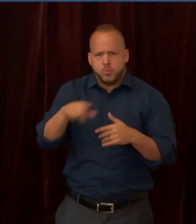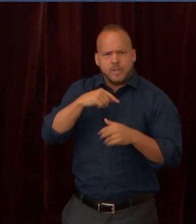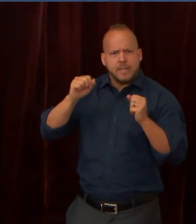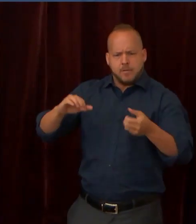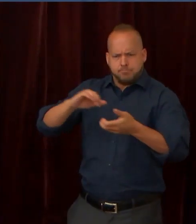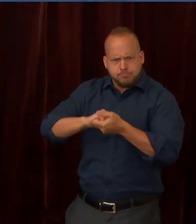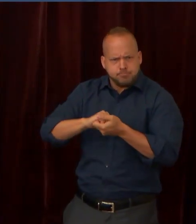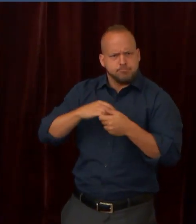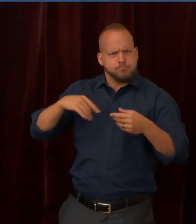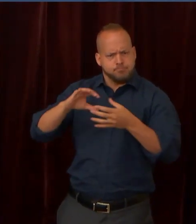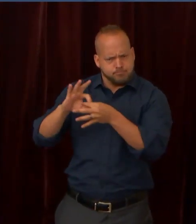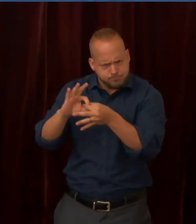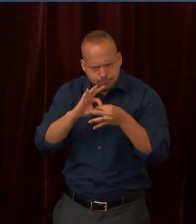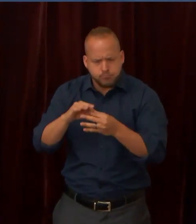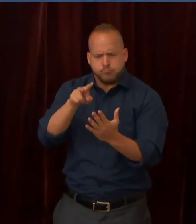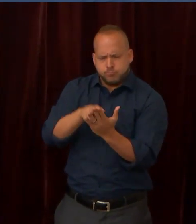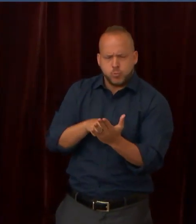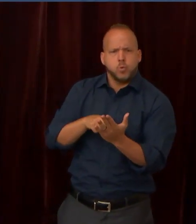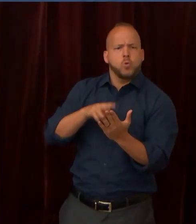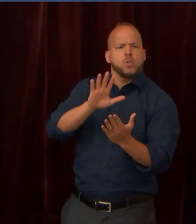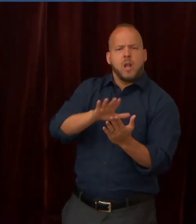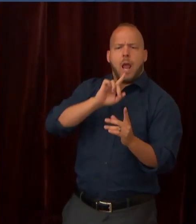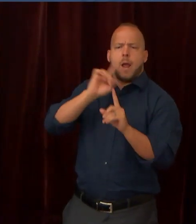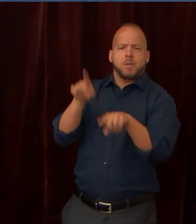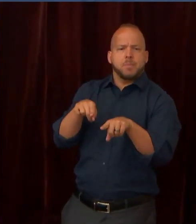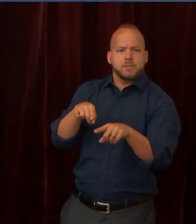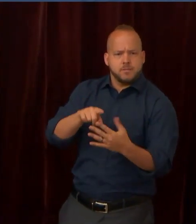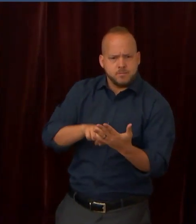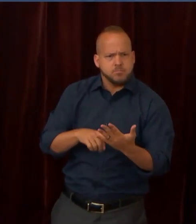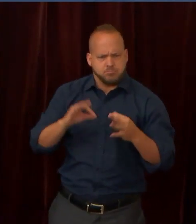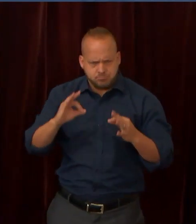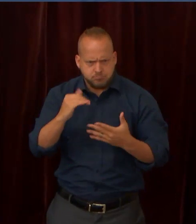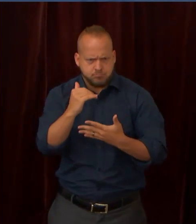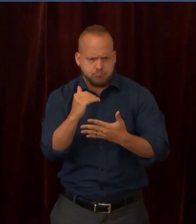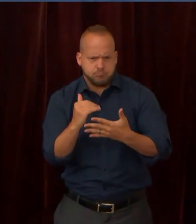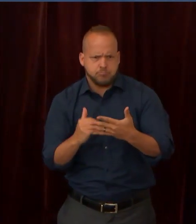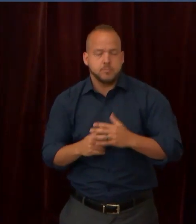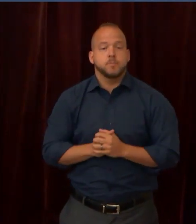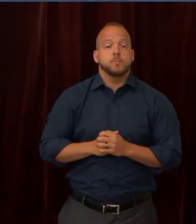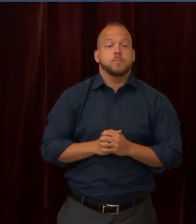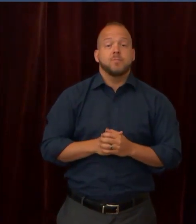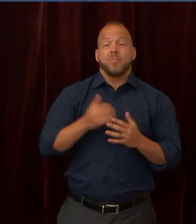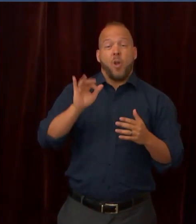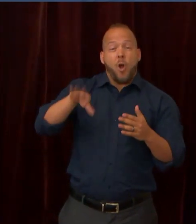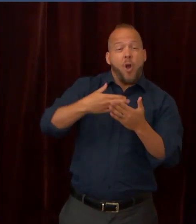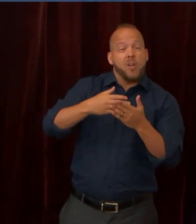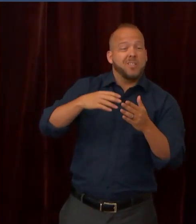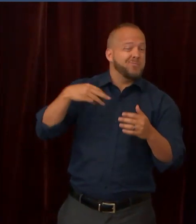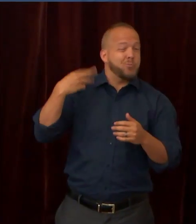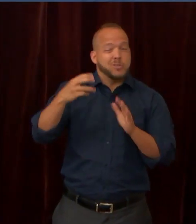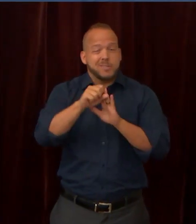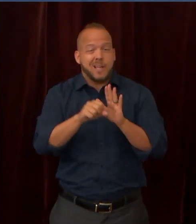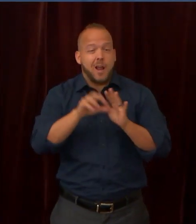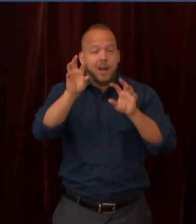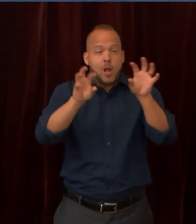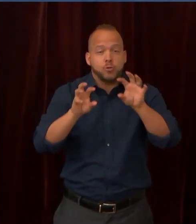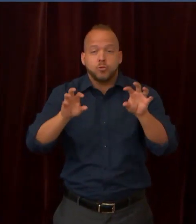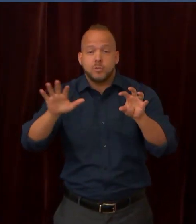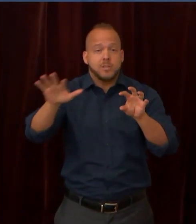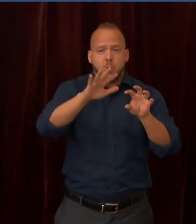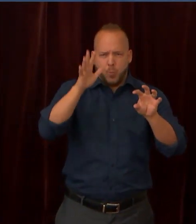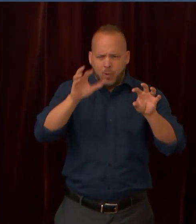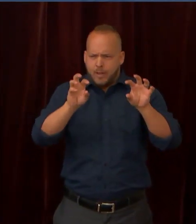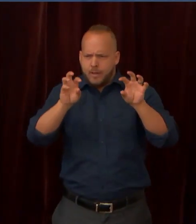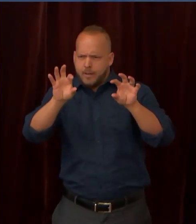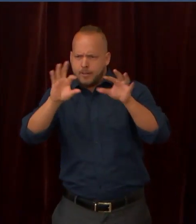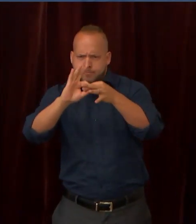and my colleagues at Jewish communities across the state tell me that they will be doing the same based on their unique local needs and concerns. But at the same time, we remain